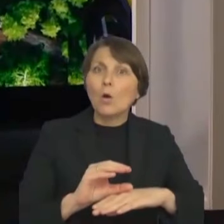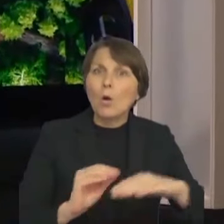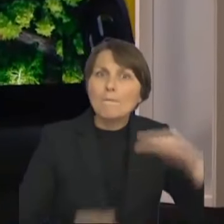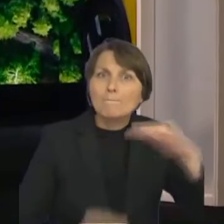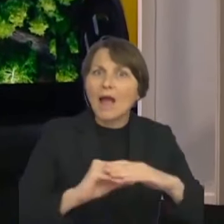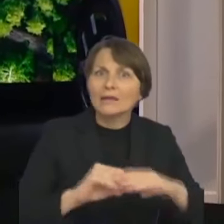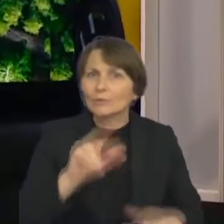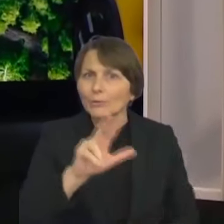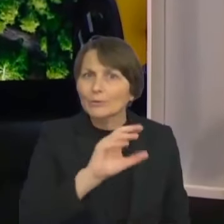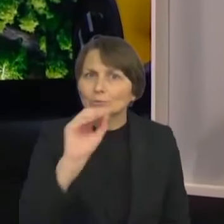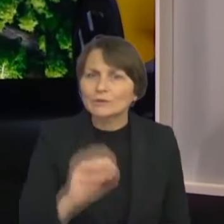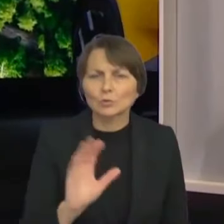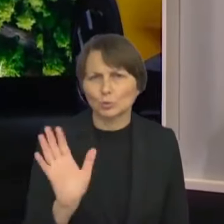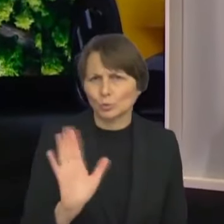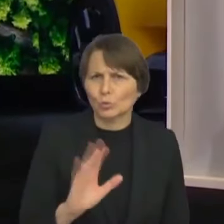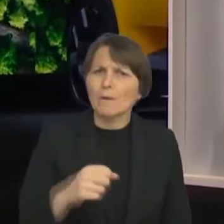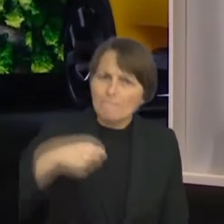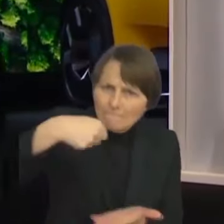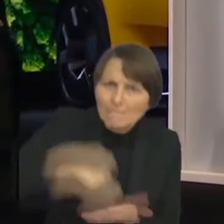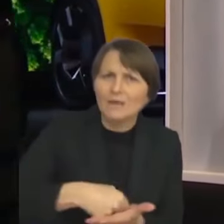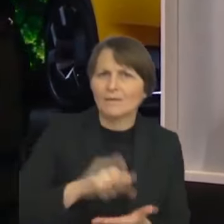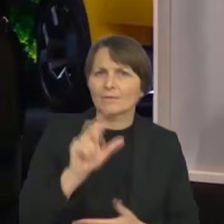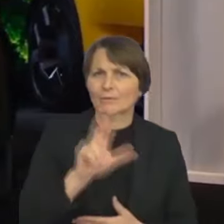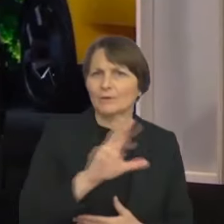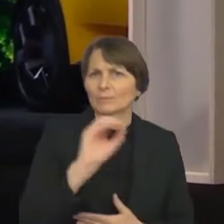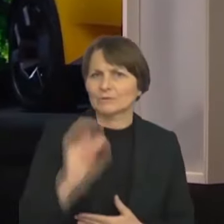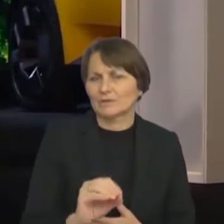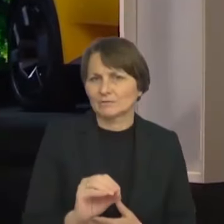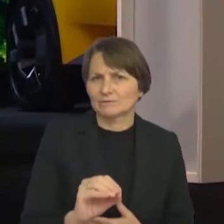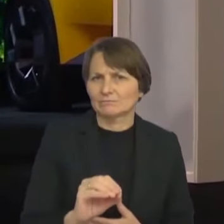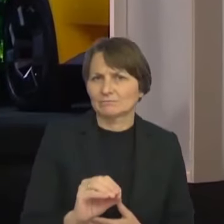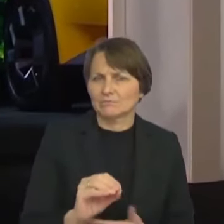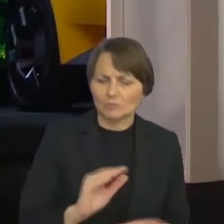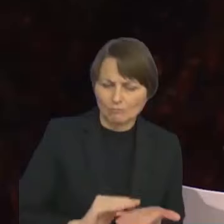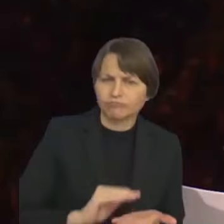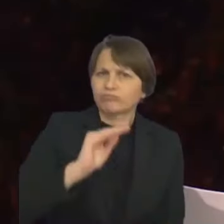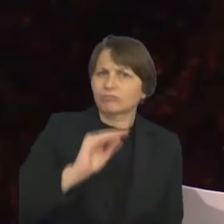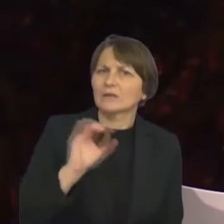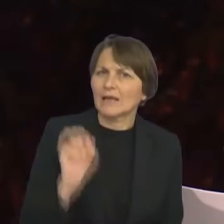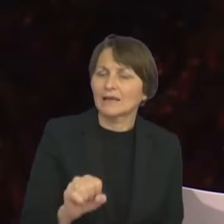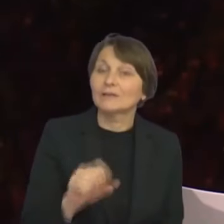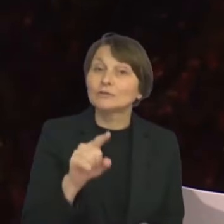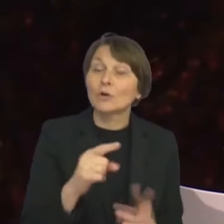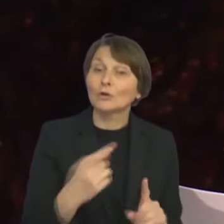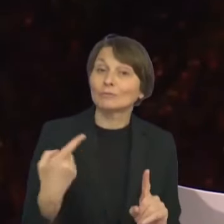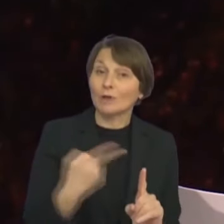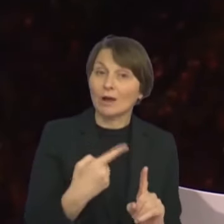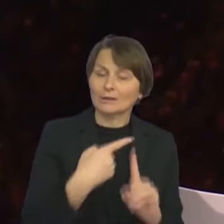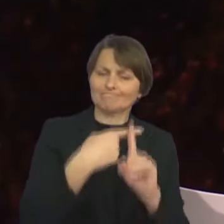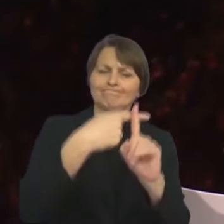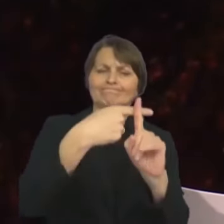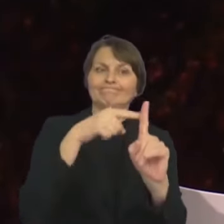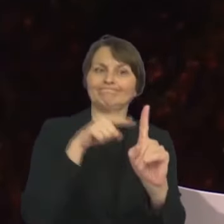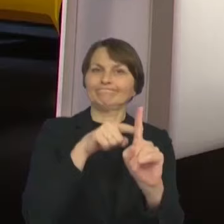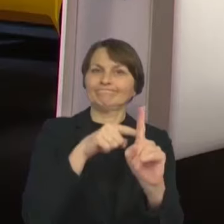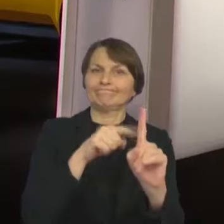this is the minimum threshold. And so, obviously, as soon as you've set this kind of target, you're thinking about how to beat it. And it's